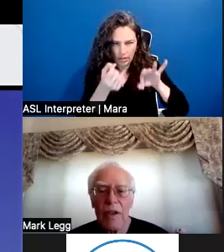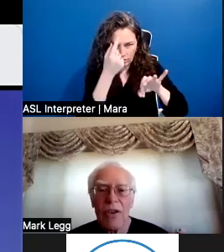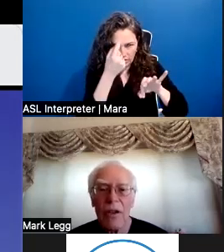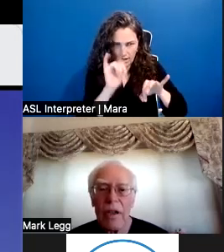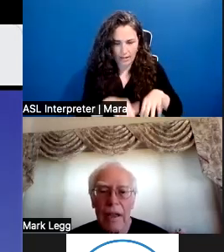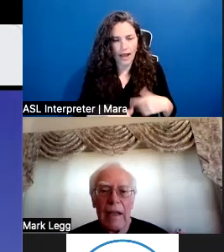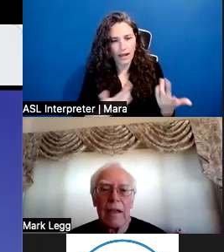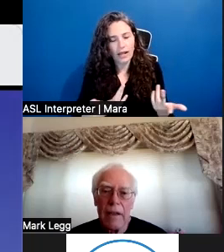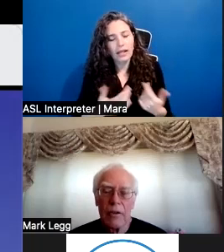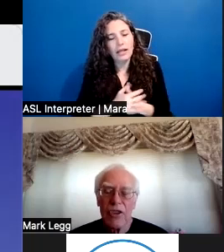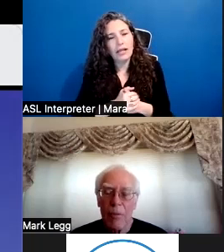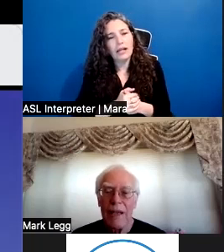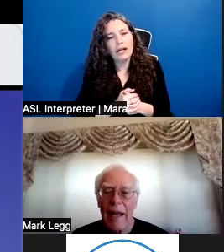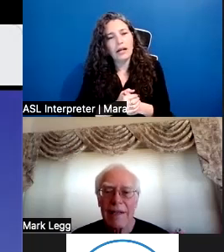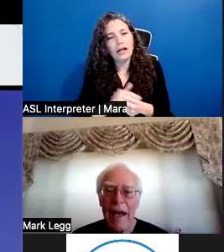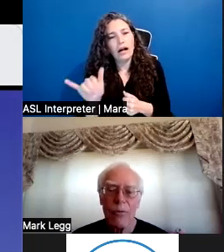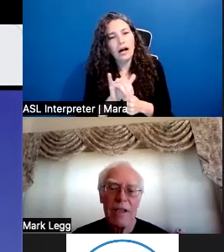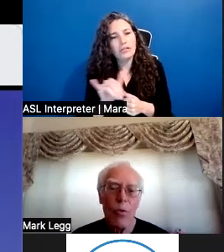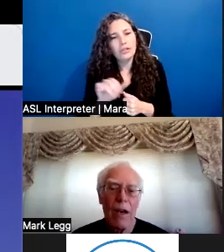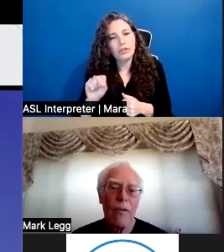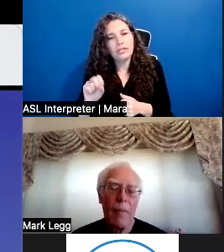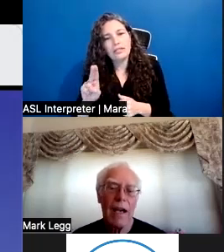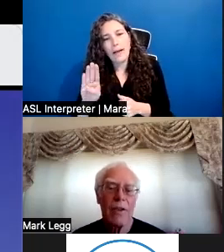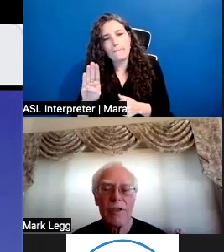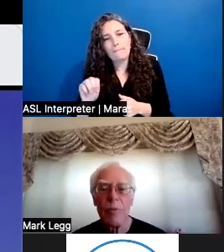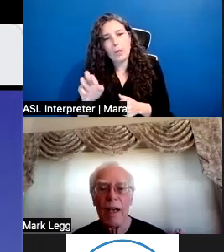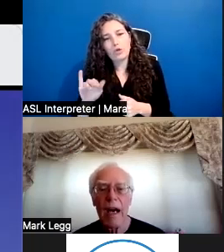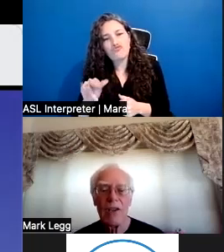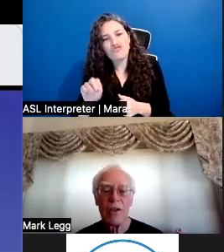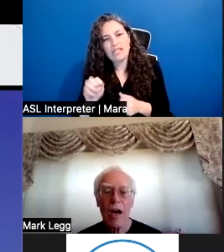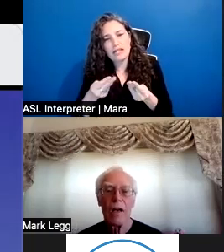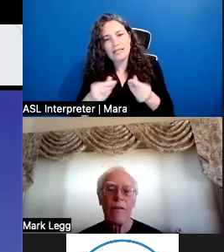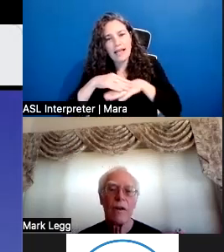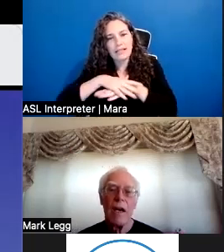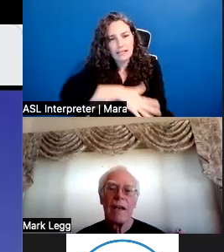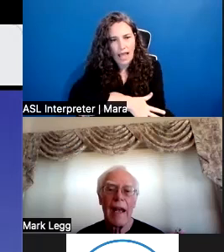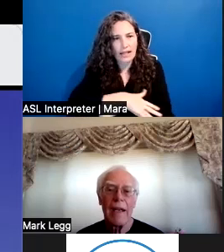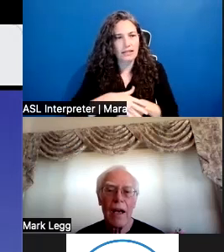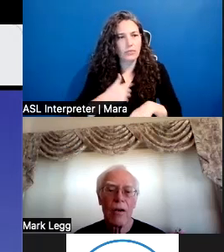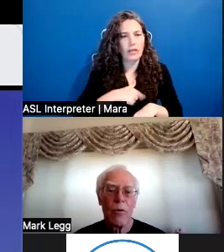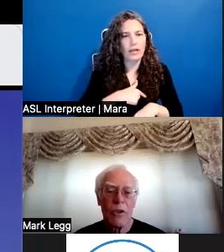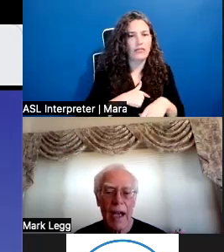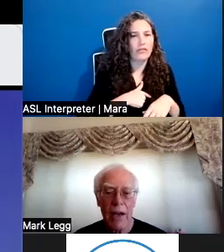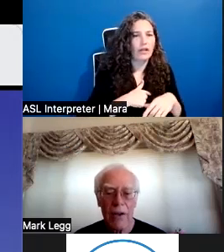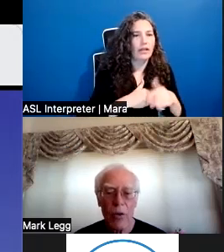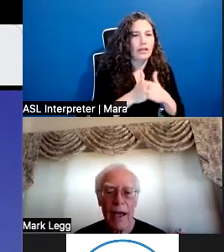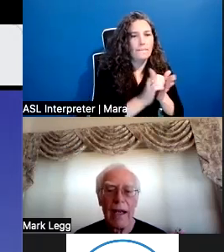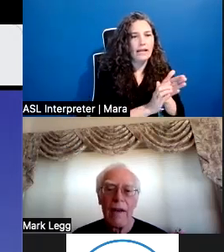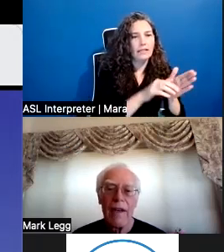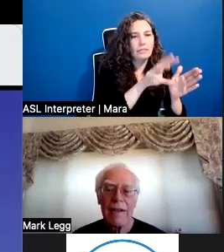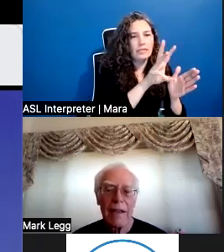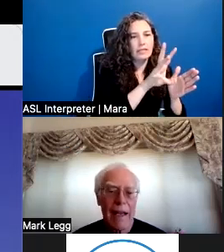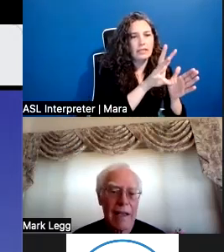also have considered submarine landslides, and we did one for a magnitude 6.9 scenario for San Diego, a Rose Canyon